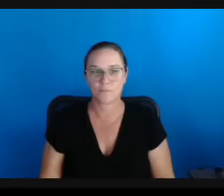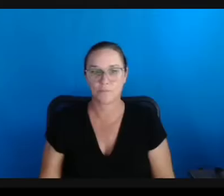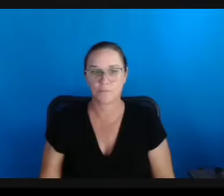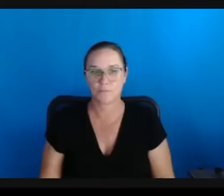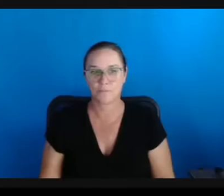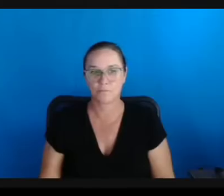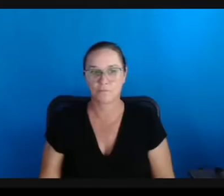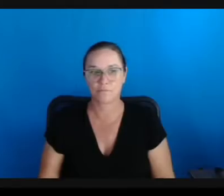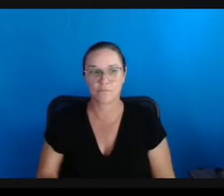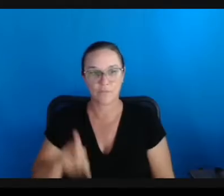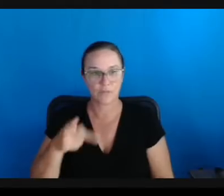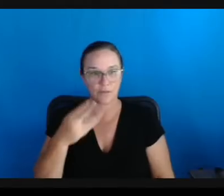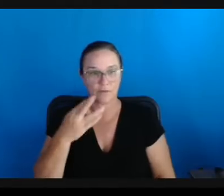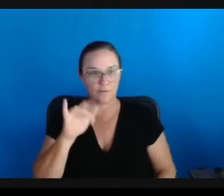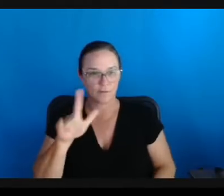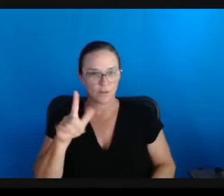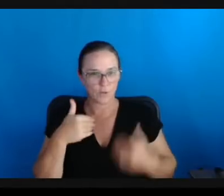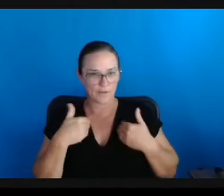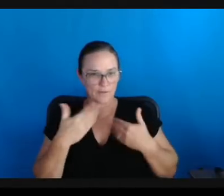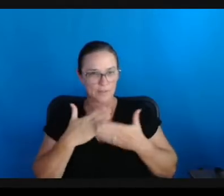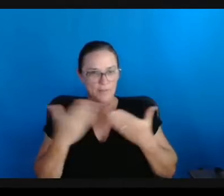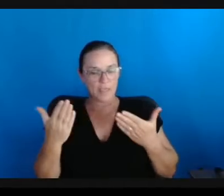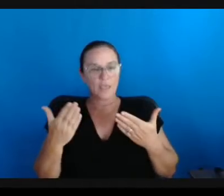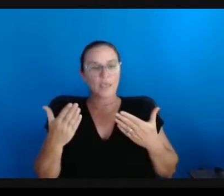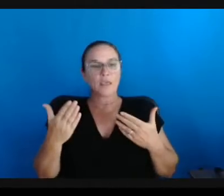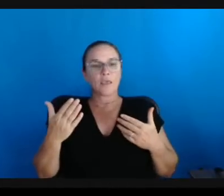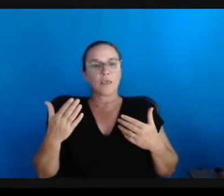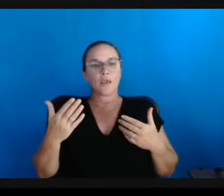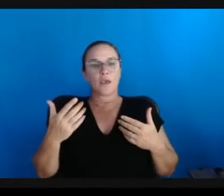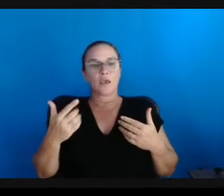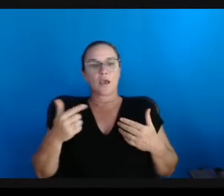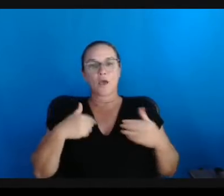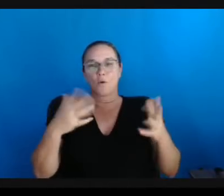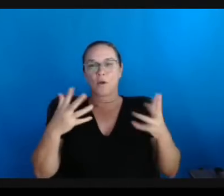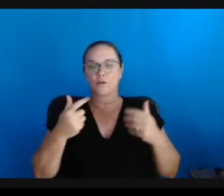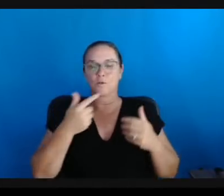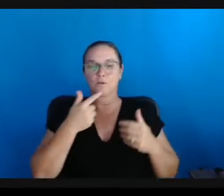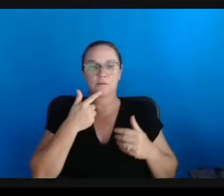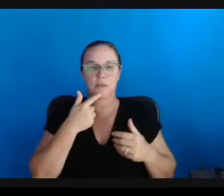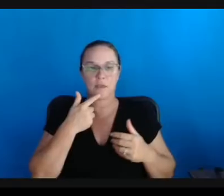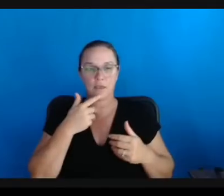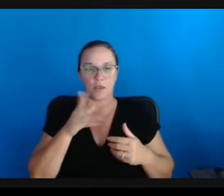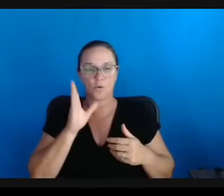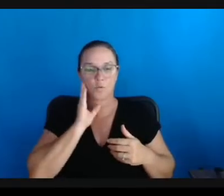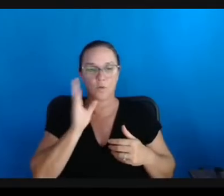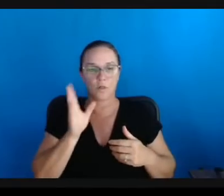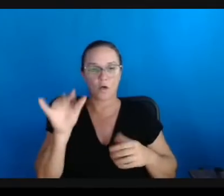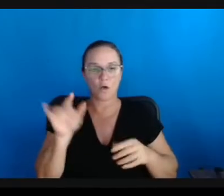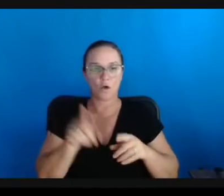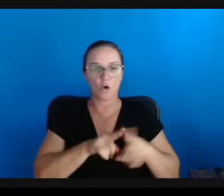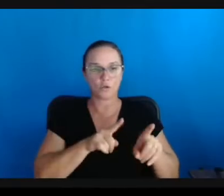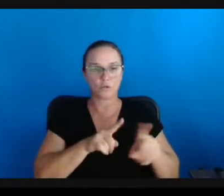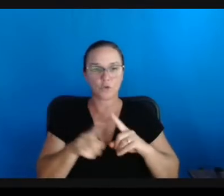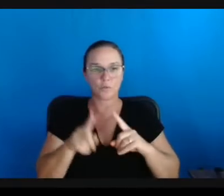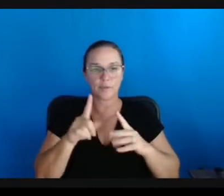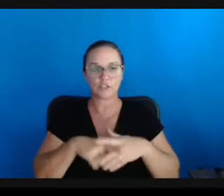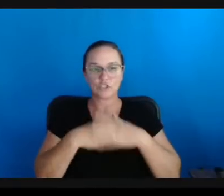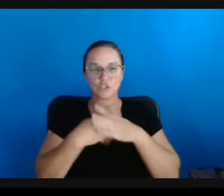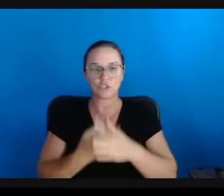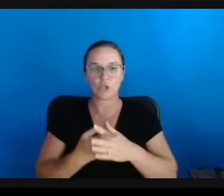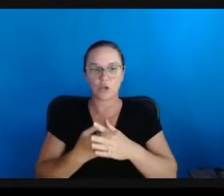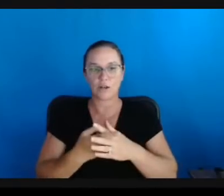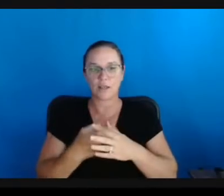Philip, you got something? Yeah, so I was just going to say that we are going to also be restarting our community